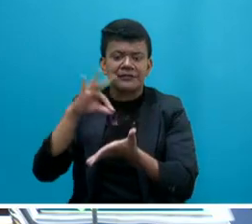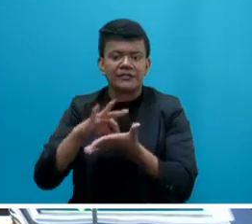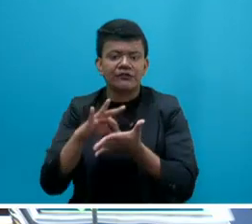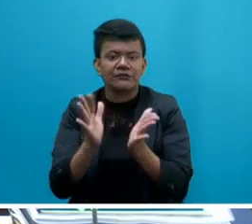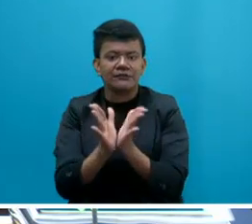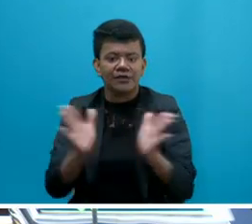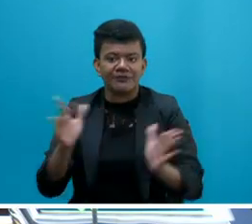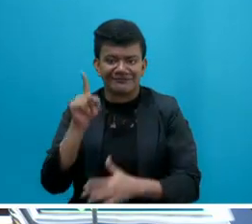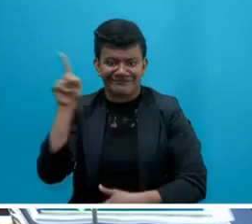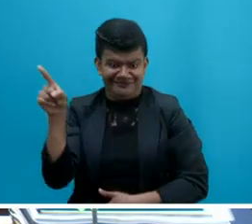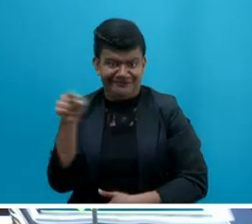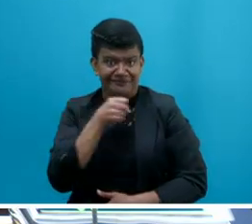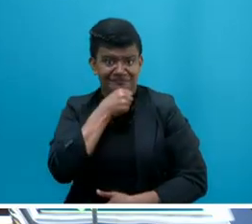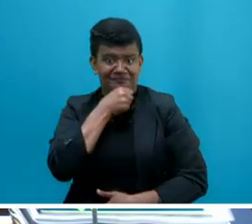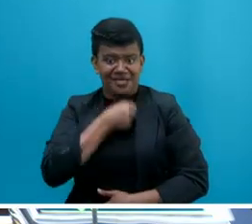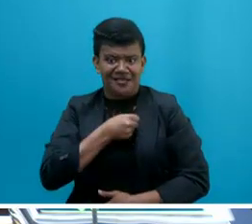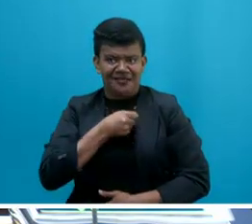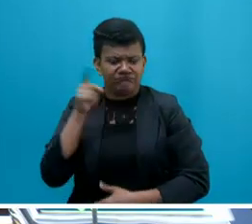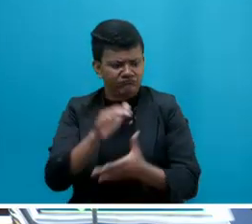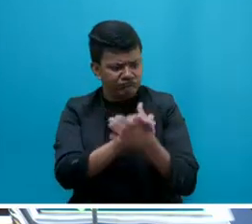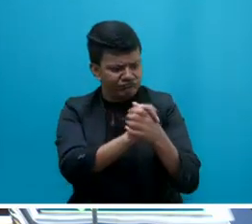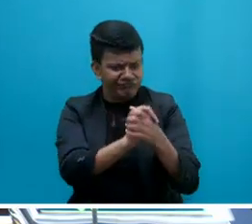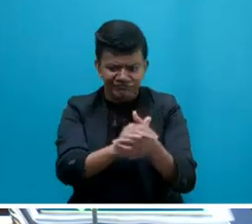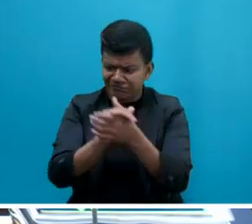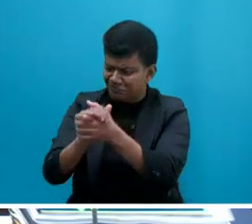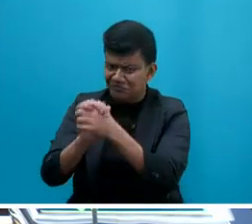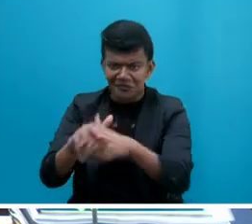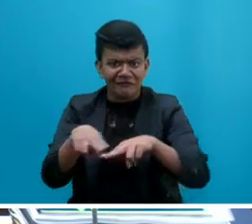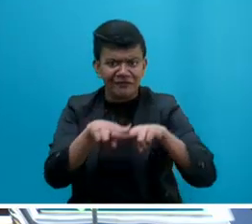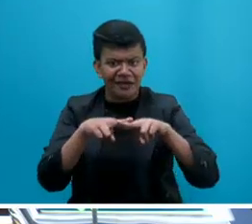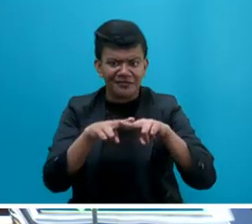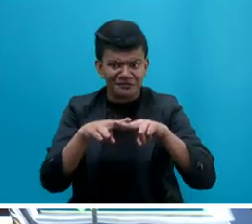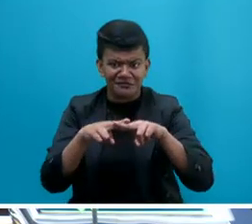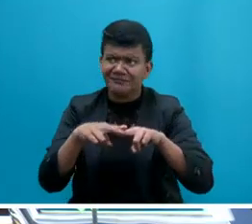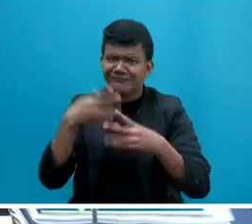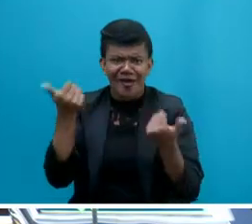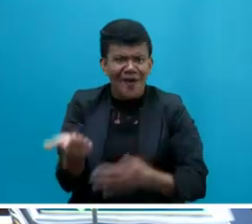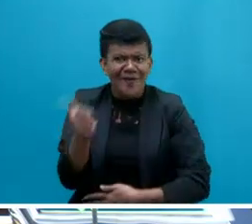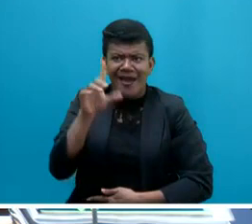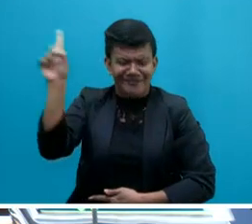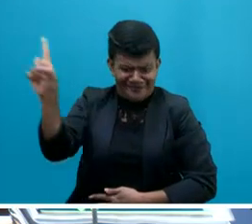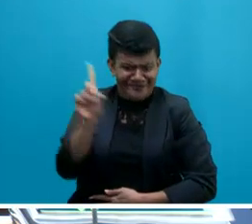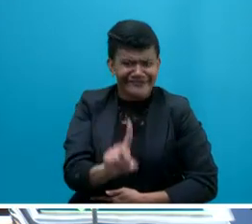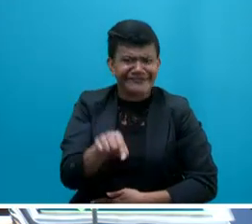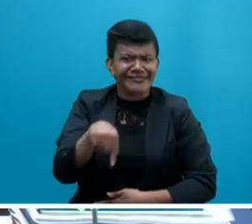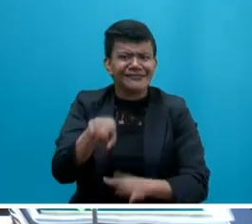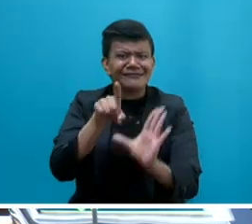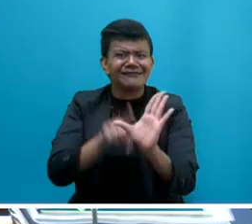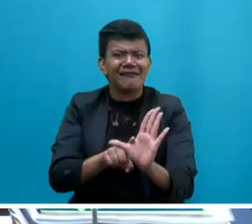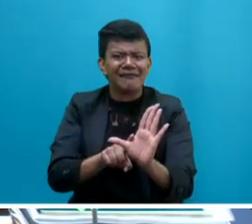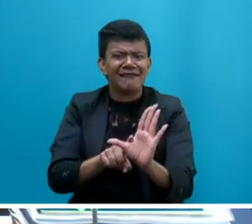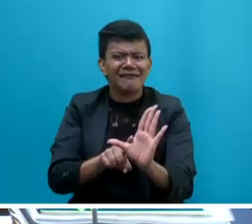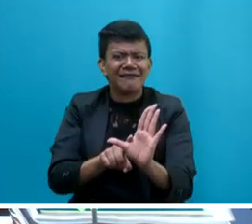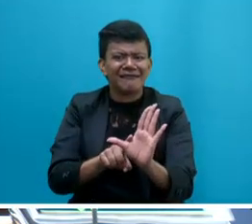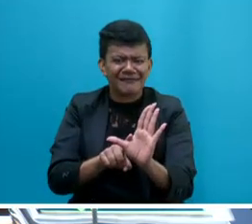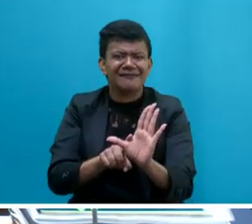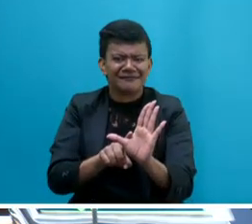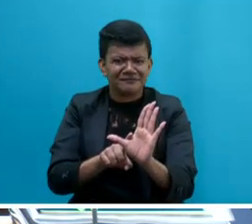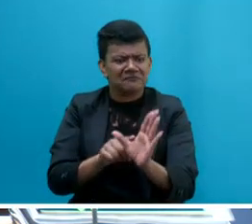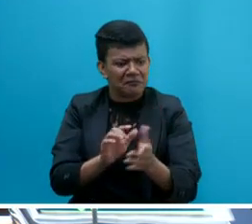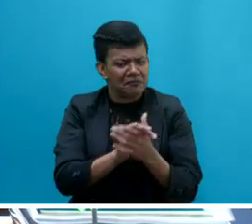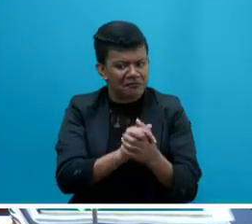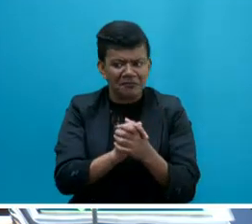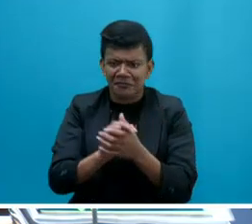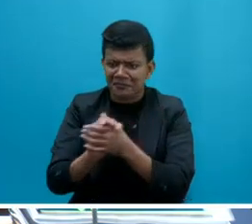Guterres, congratulated Fiji in this very August House early this year for its strong, persistent leadership on